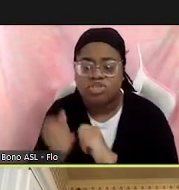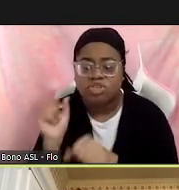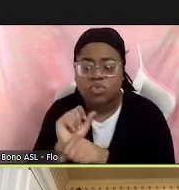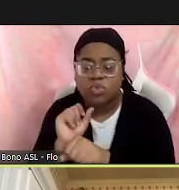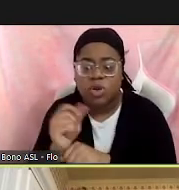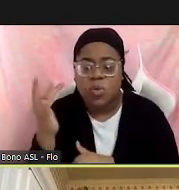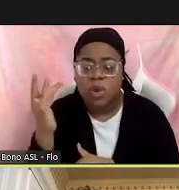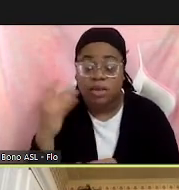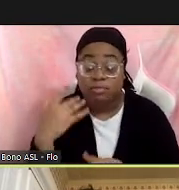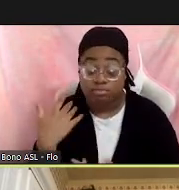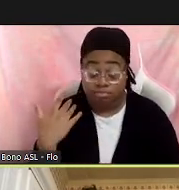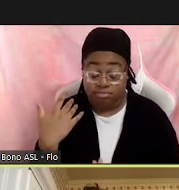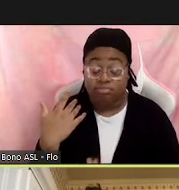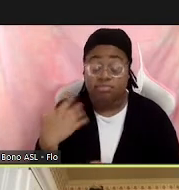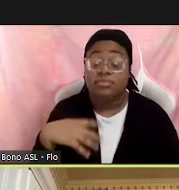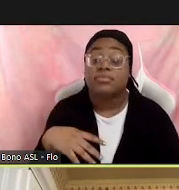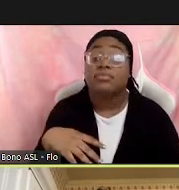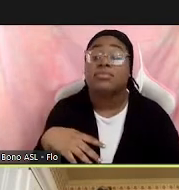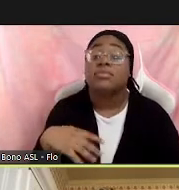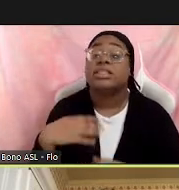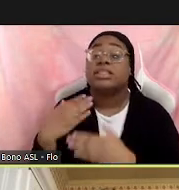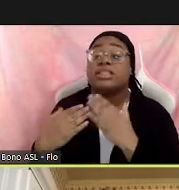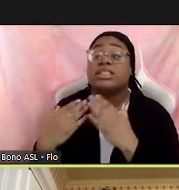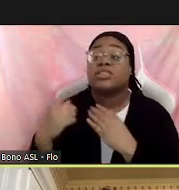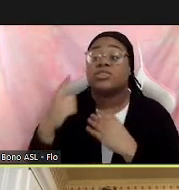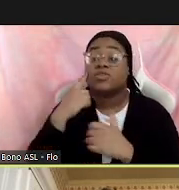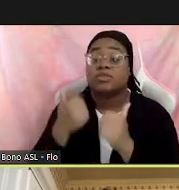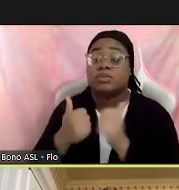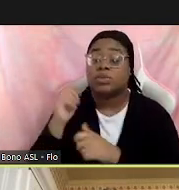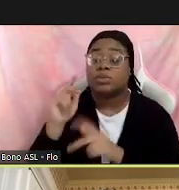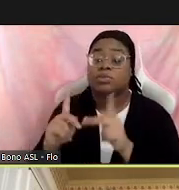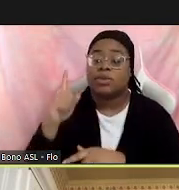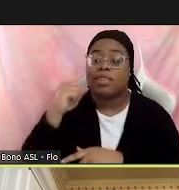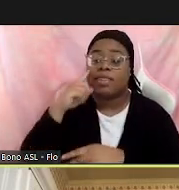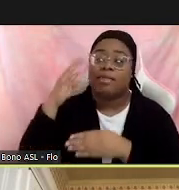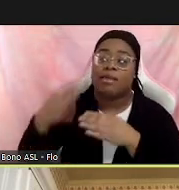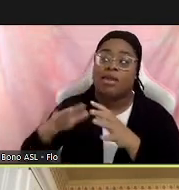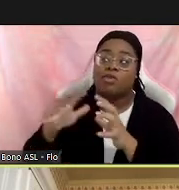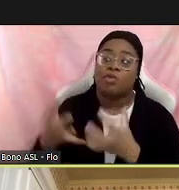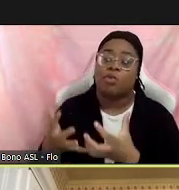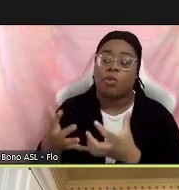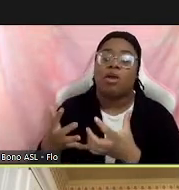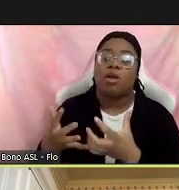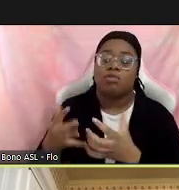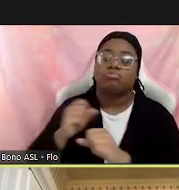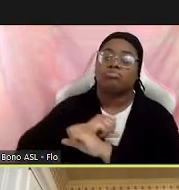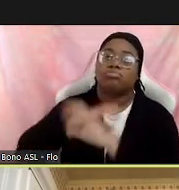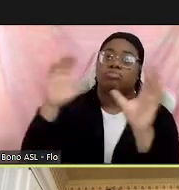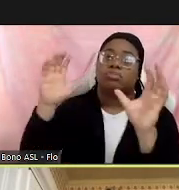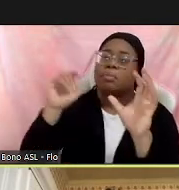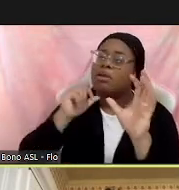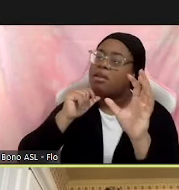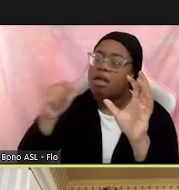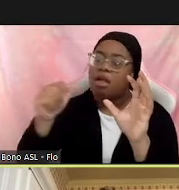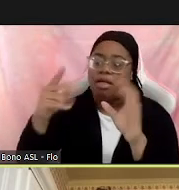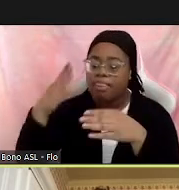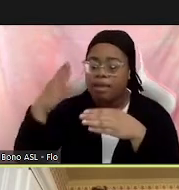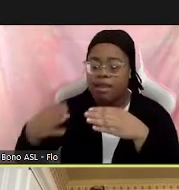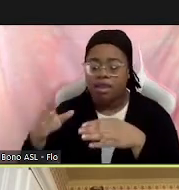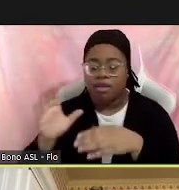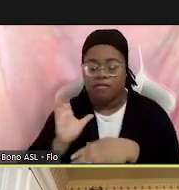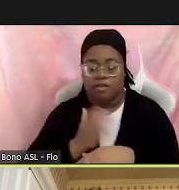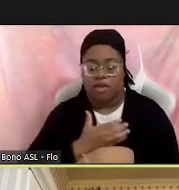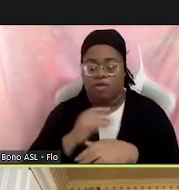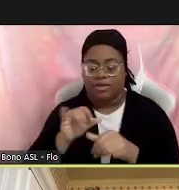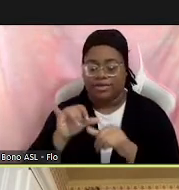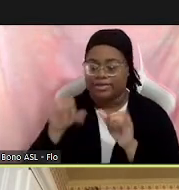people, it is easier to imagine the end of the world than the end of our current systems of exploitation,